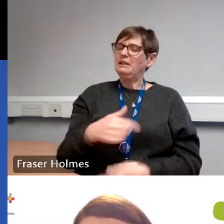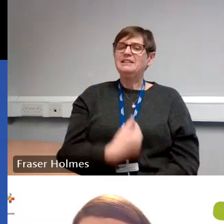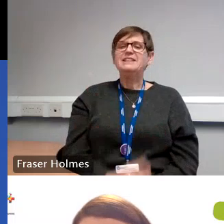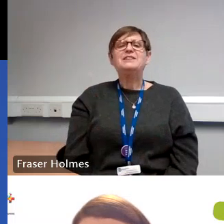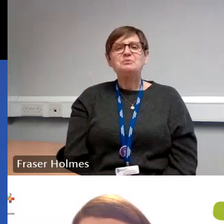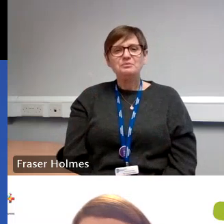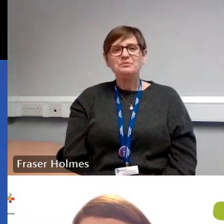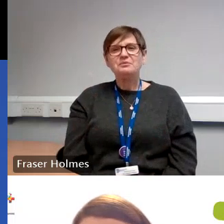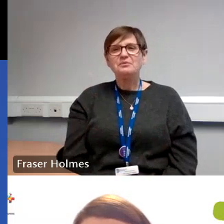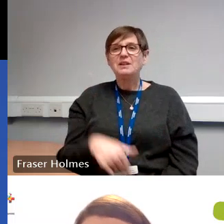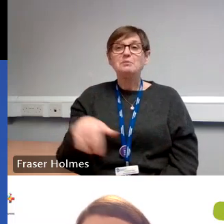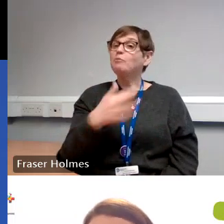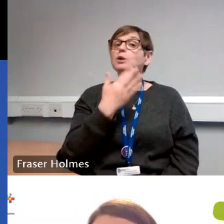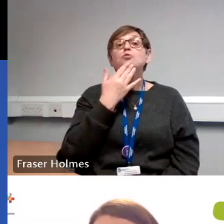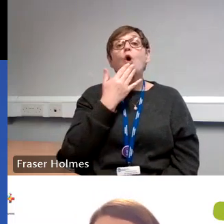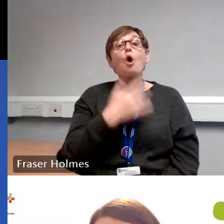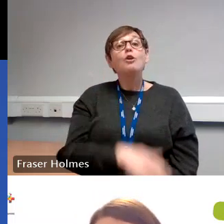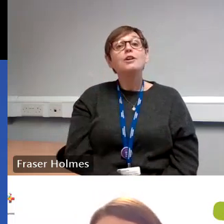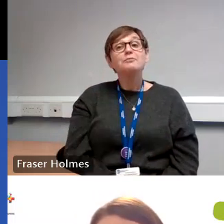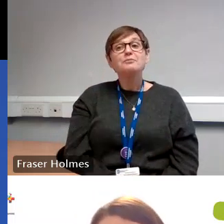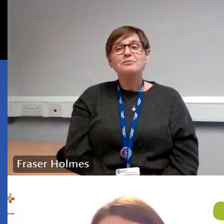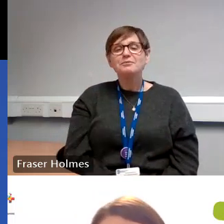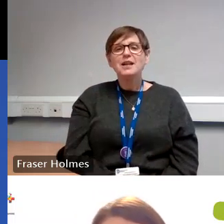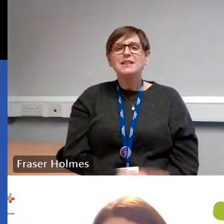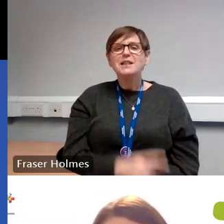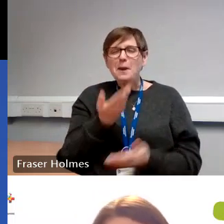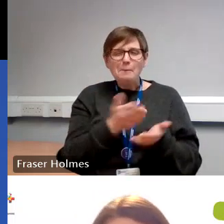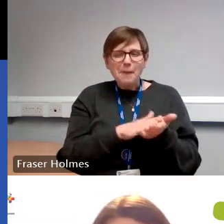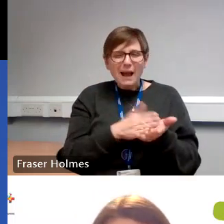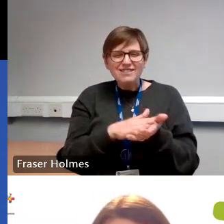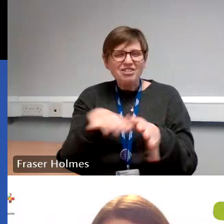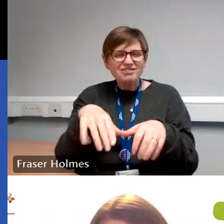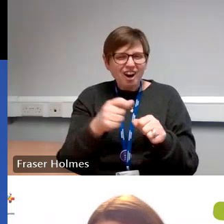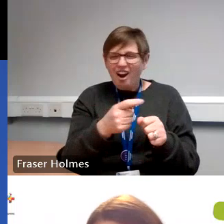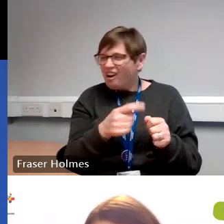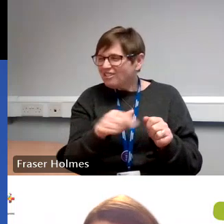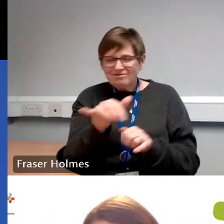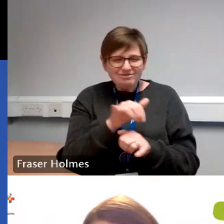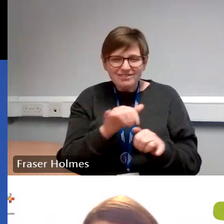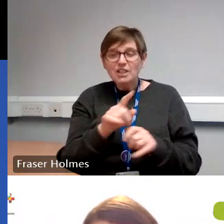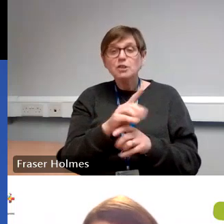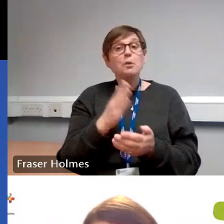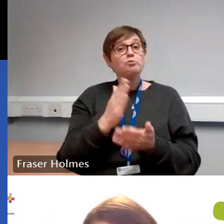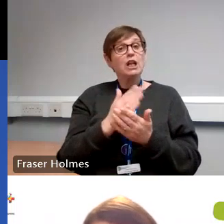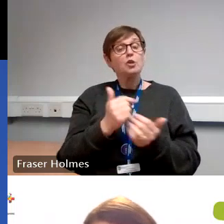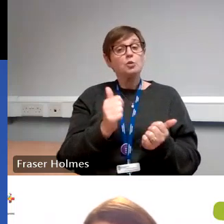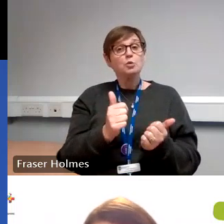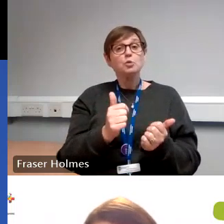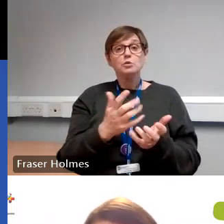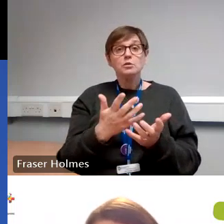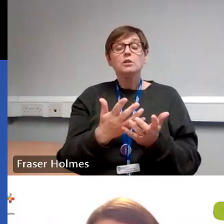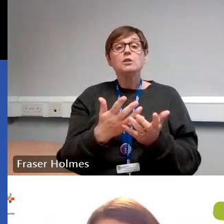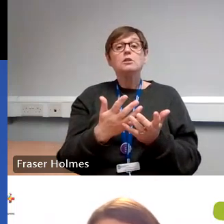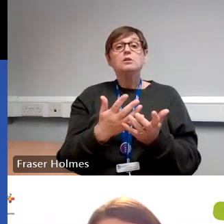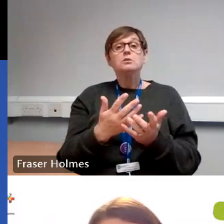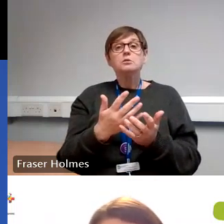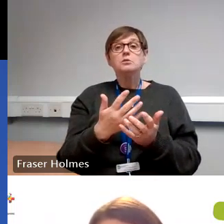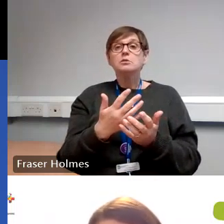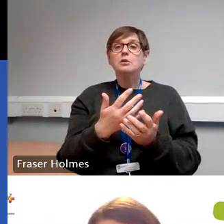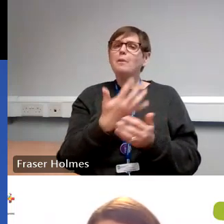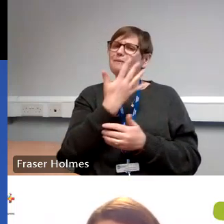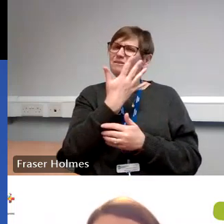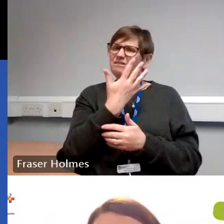So everybody was wrong. We're having a little bet on that at the start of the session. It's a really good conversion rate, that, for the 50 odd people